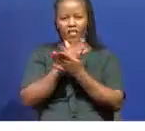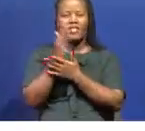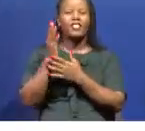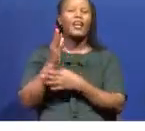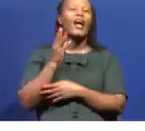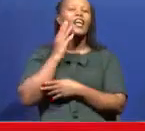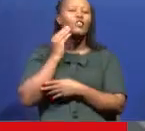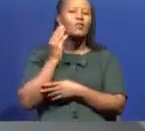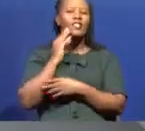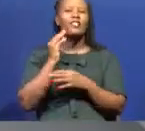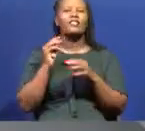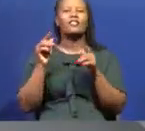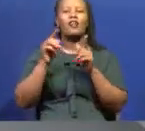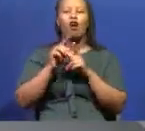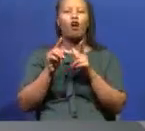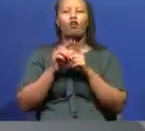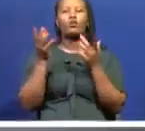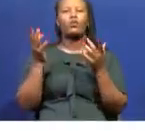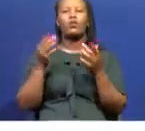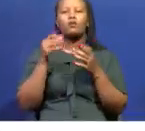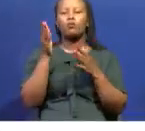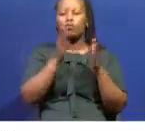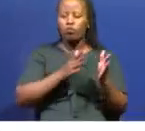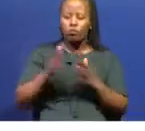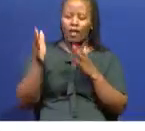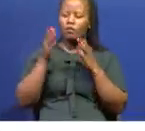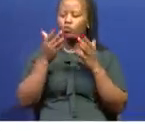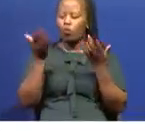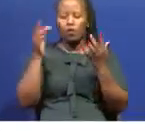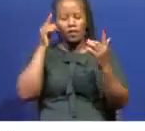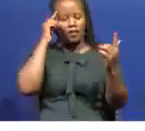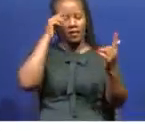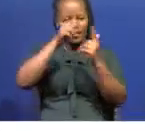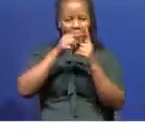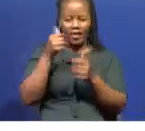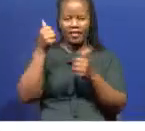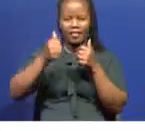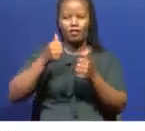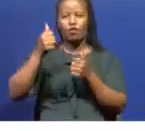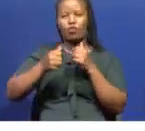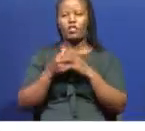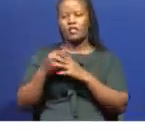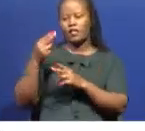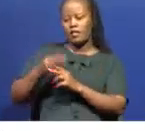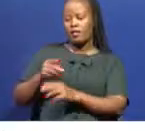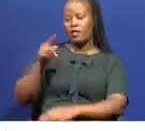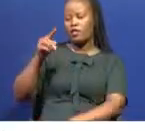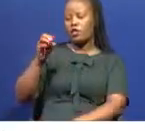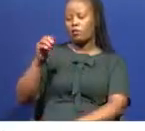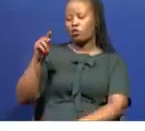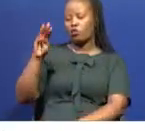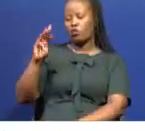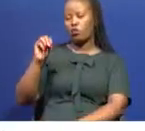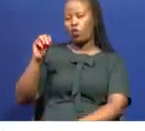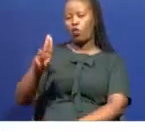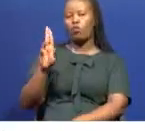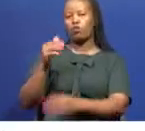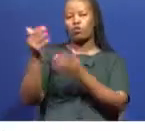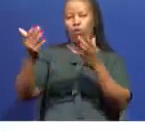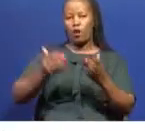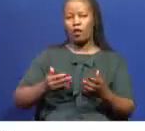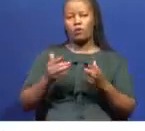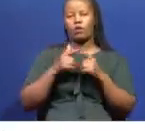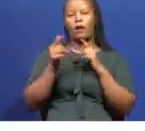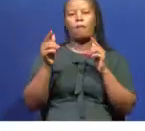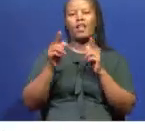particular series and really what are her plans and targets at this particular season. I'm Bernardo Kumu, karibuni sana. But remember, also